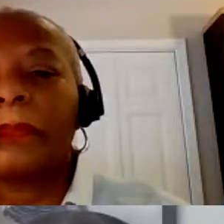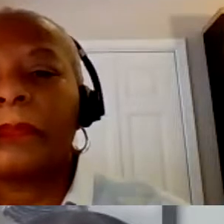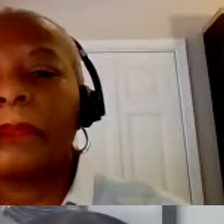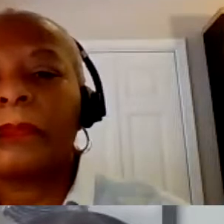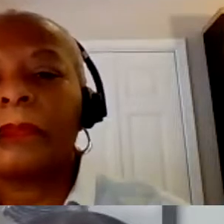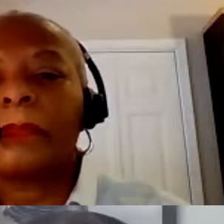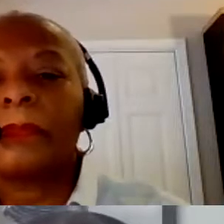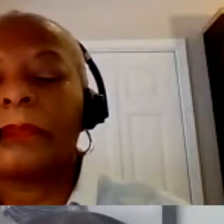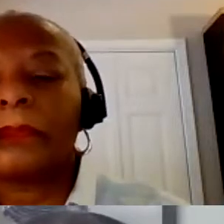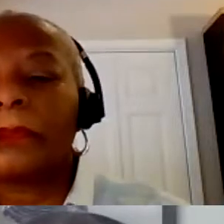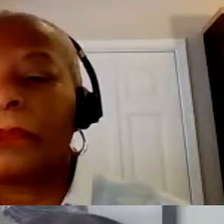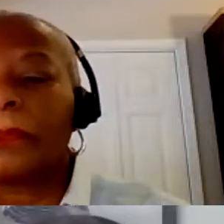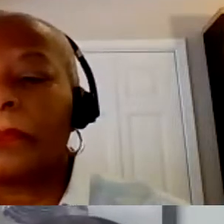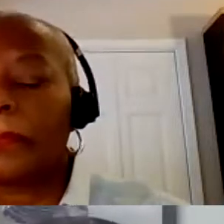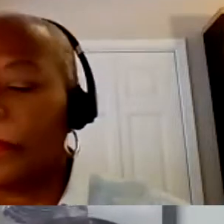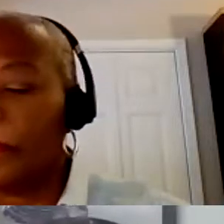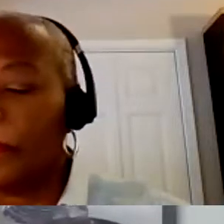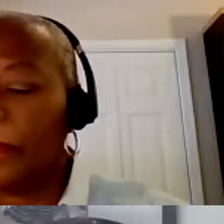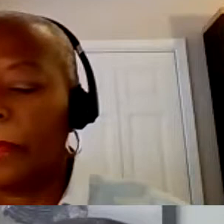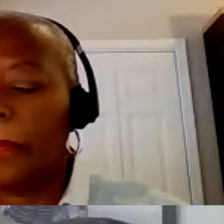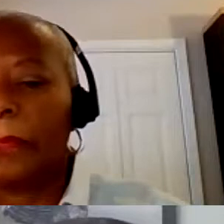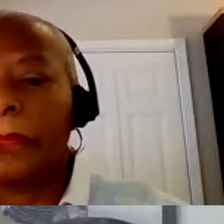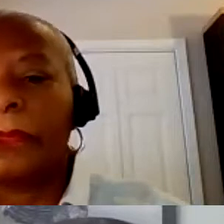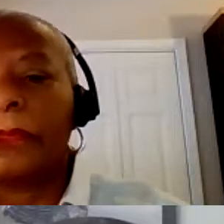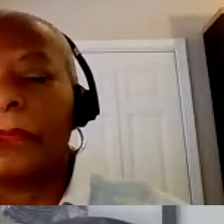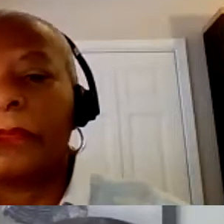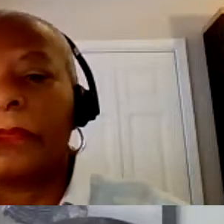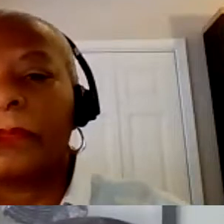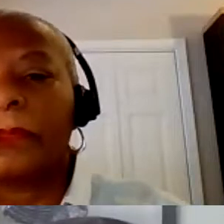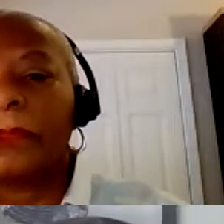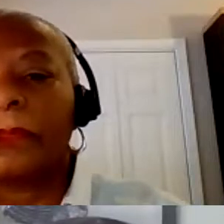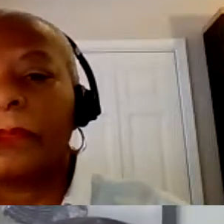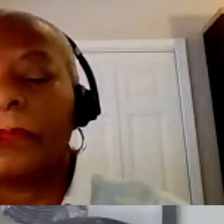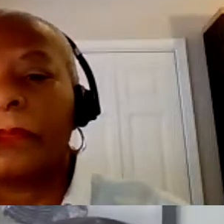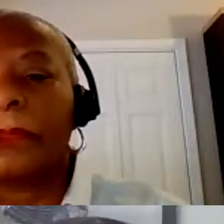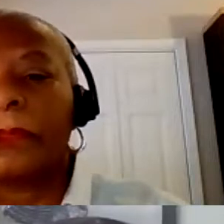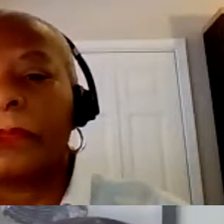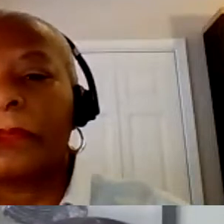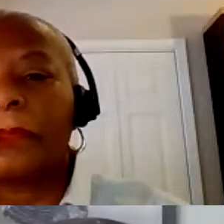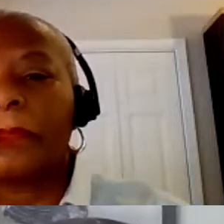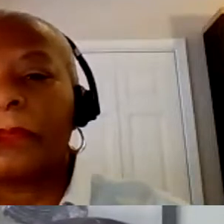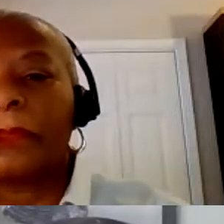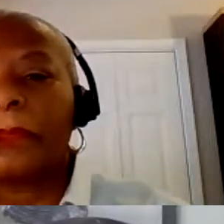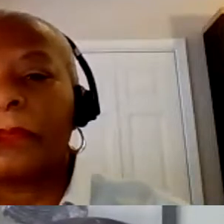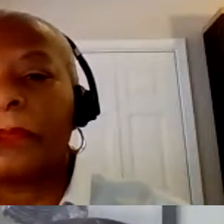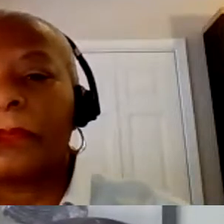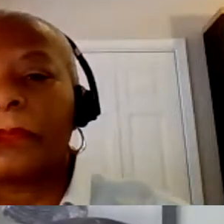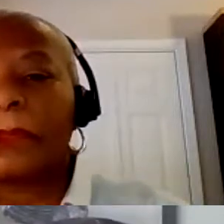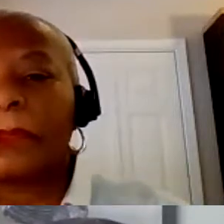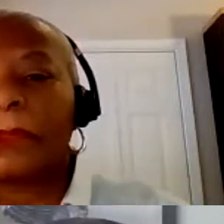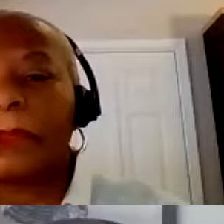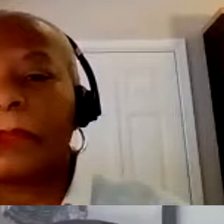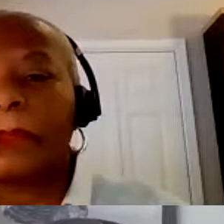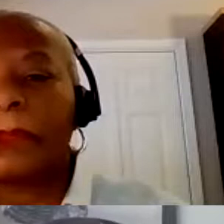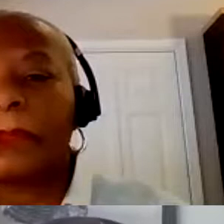piggyback on what you said. If you kind of depends on what area you're in. If you are in the vocation, say you're a